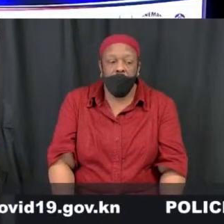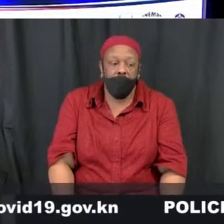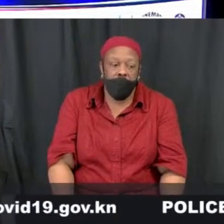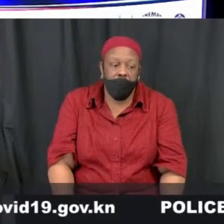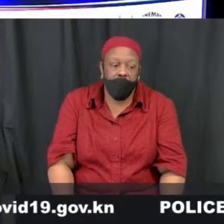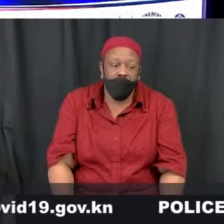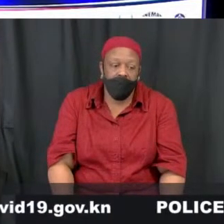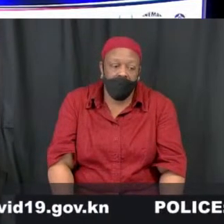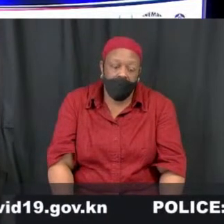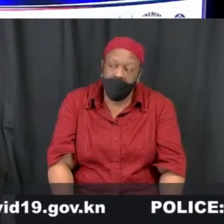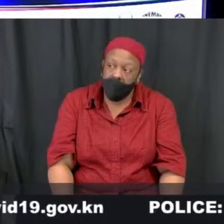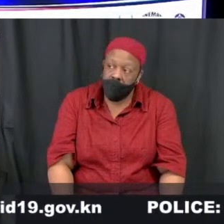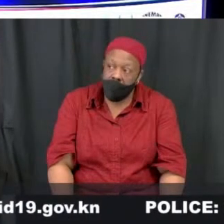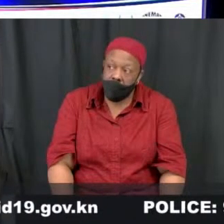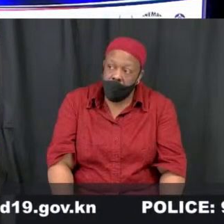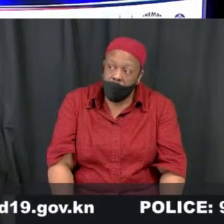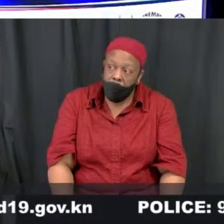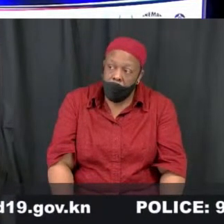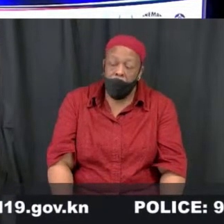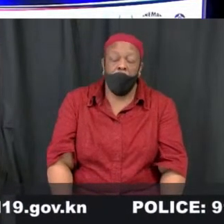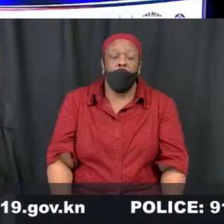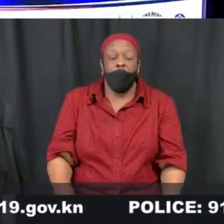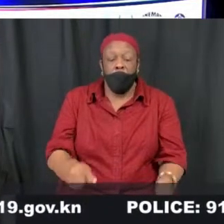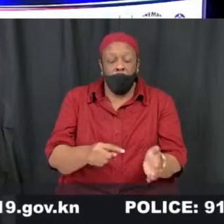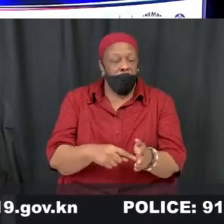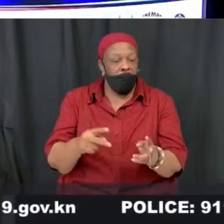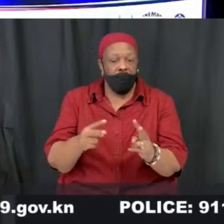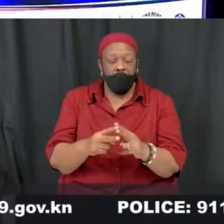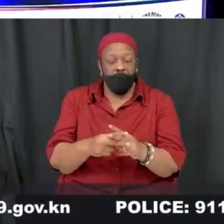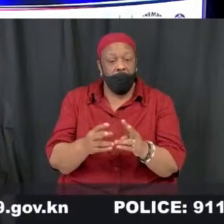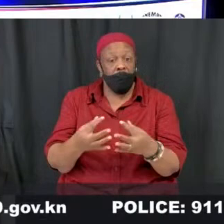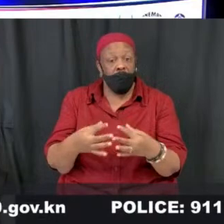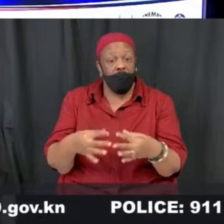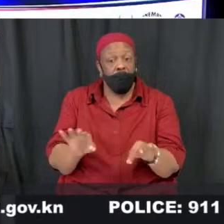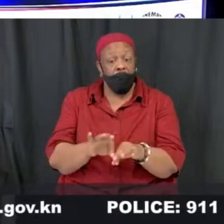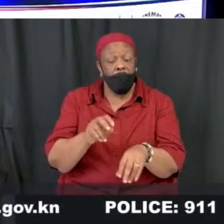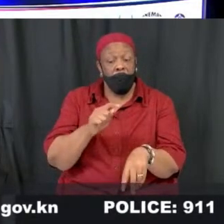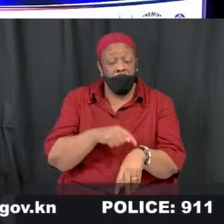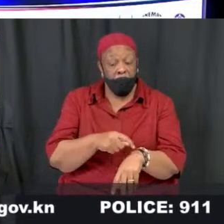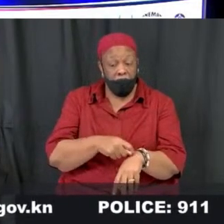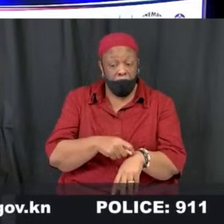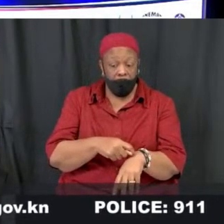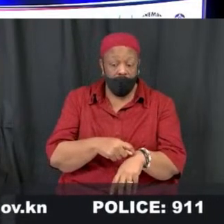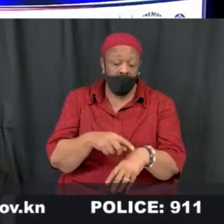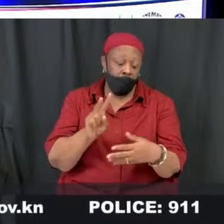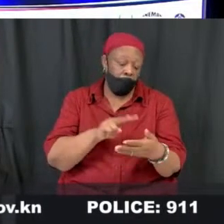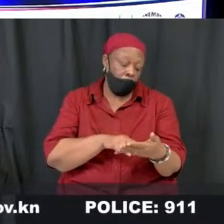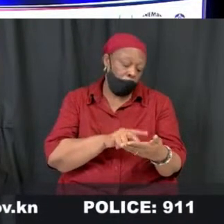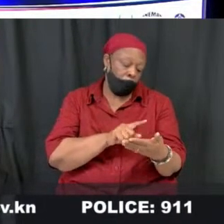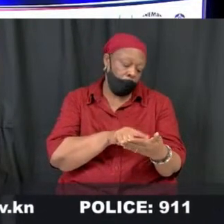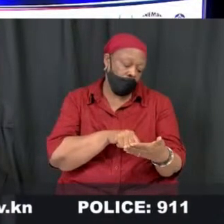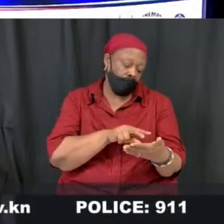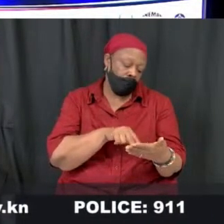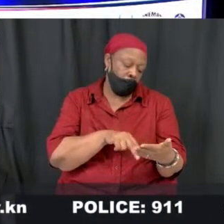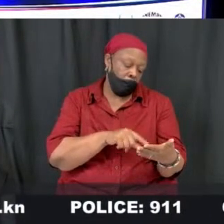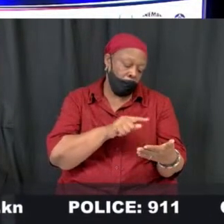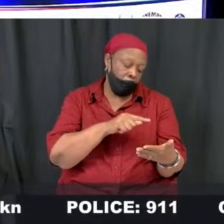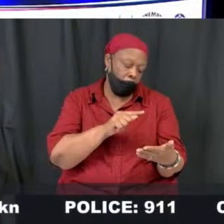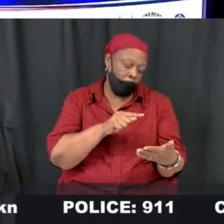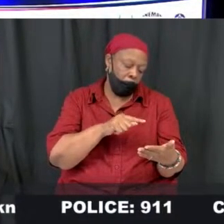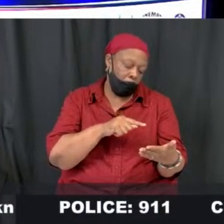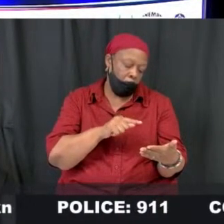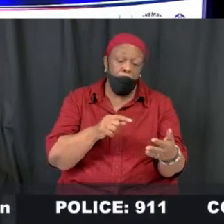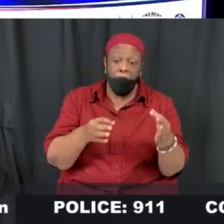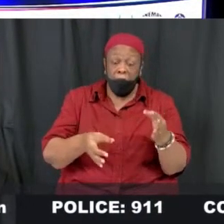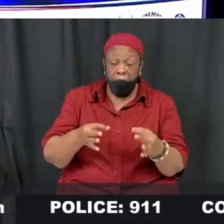This is the critical time for you to go through your checklist, your list of supplies. If you suffer from any type of